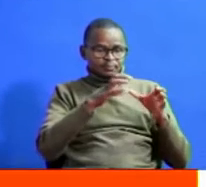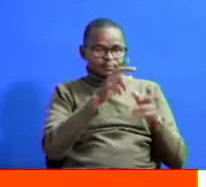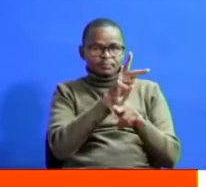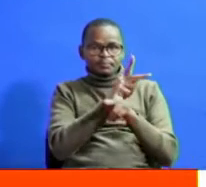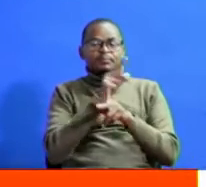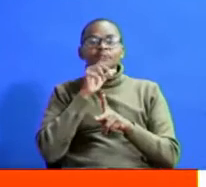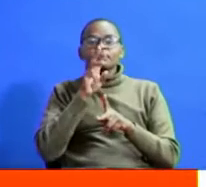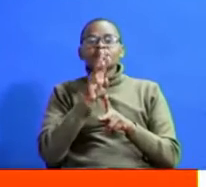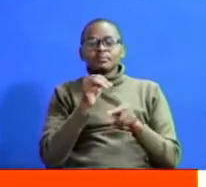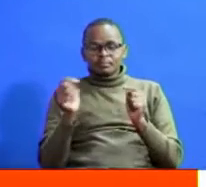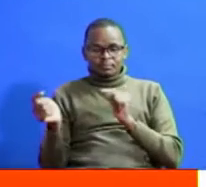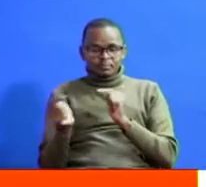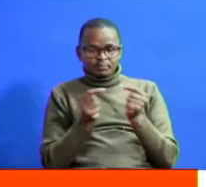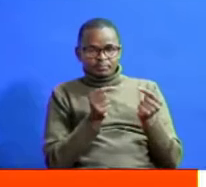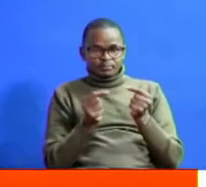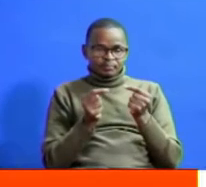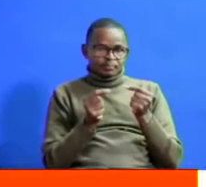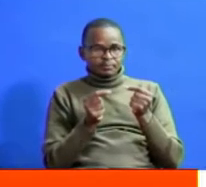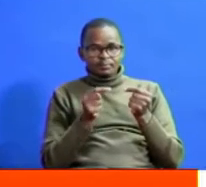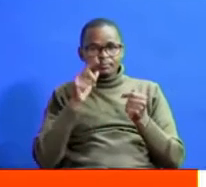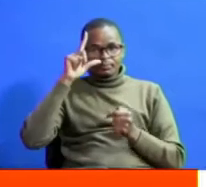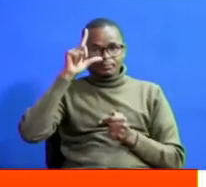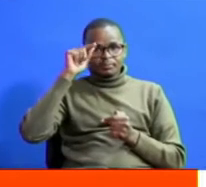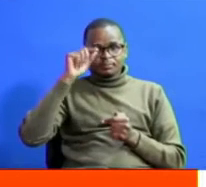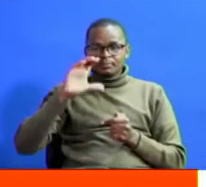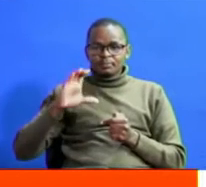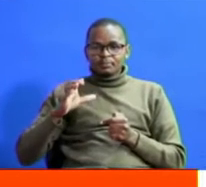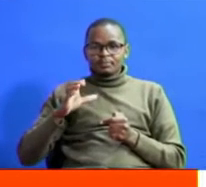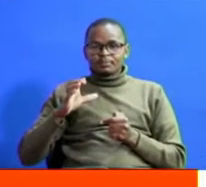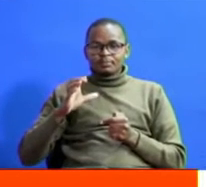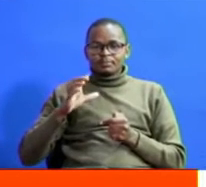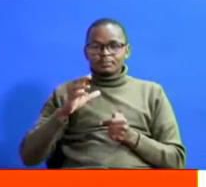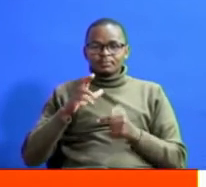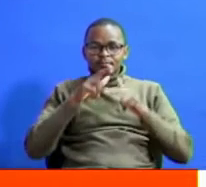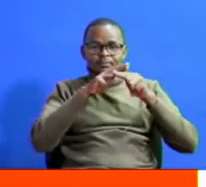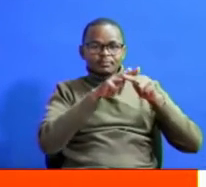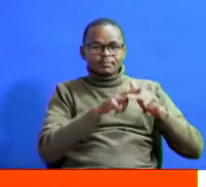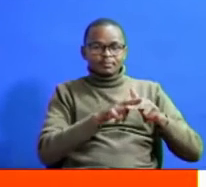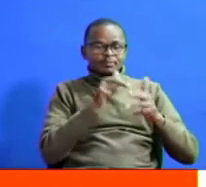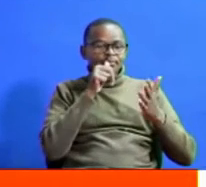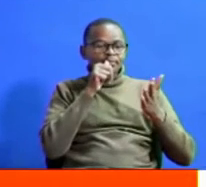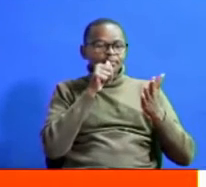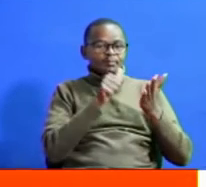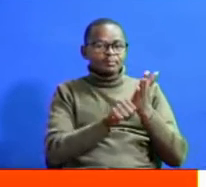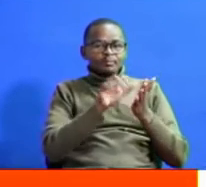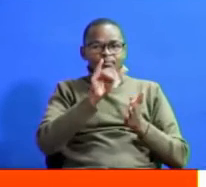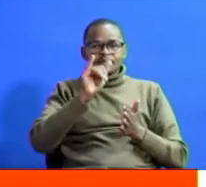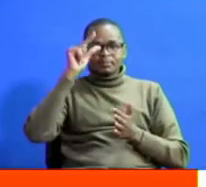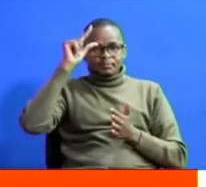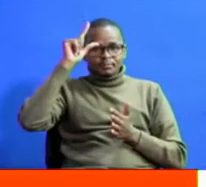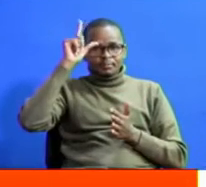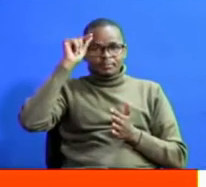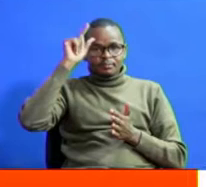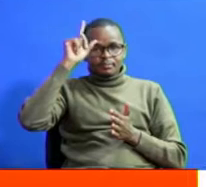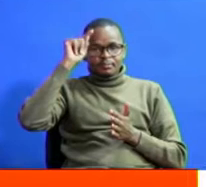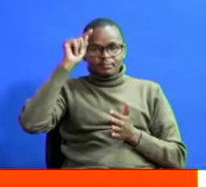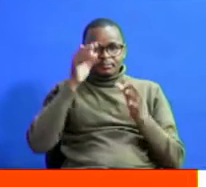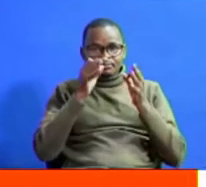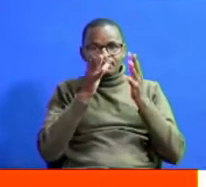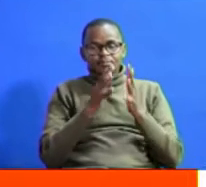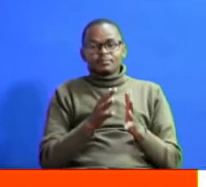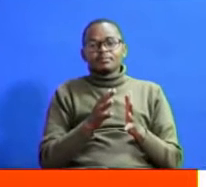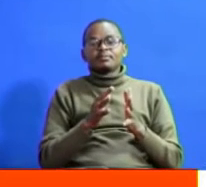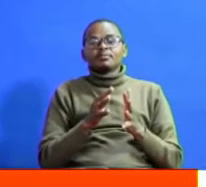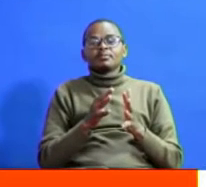him from contesting the Mombasa County gubernatorial race. In a letter penned by Mombasa County Returning Officer